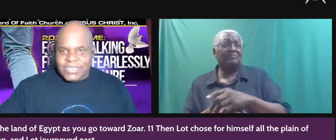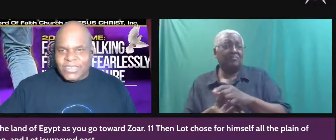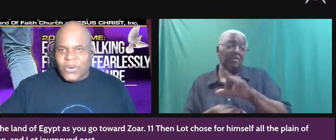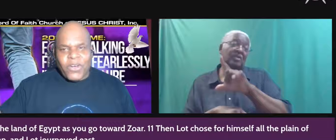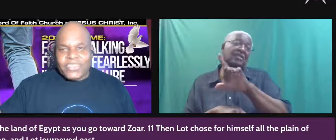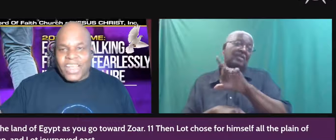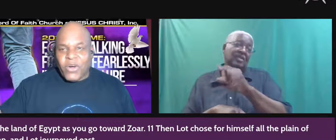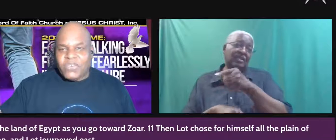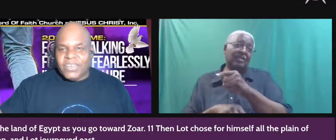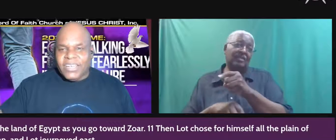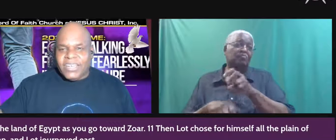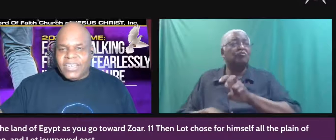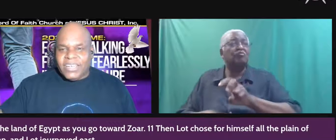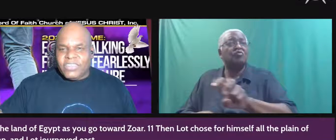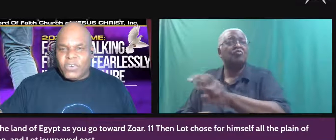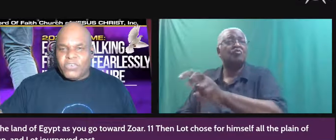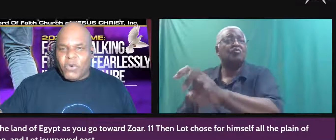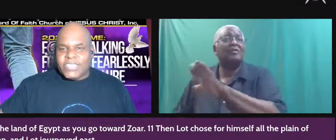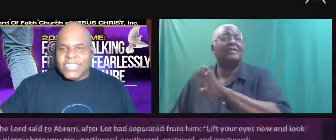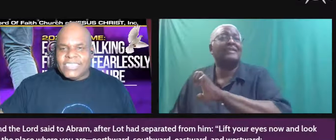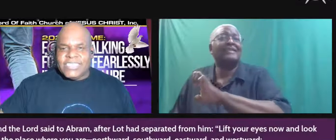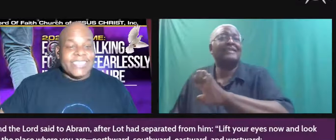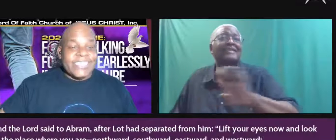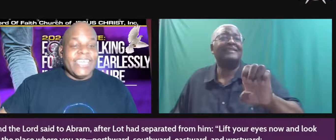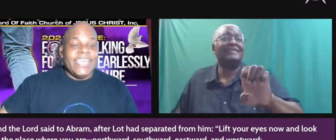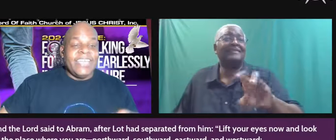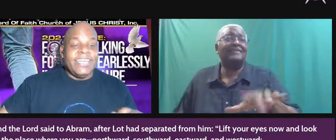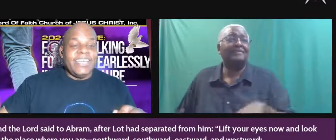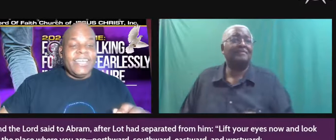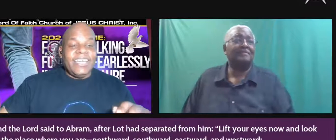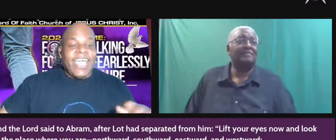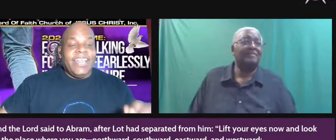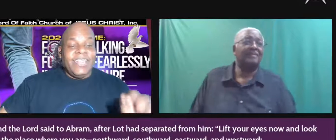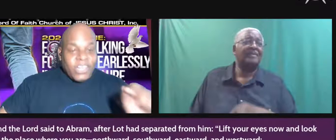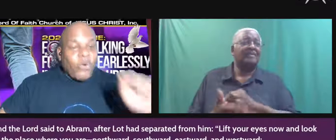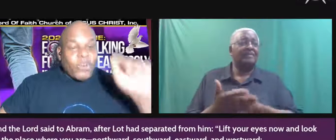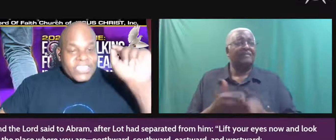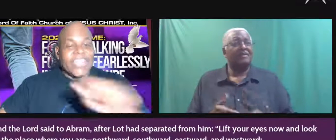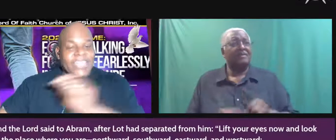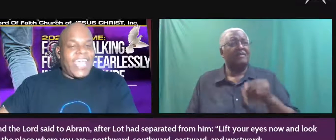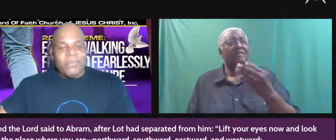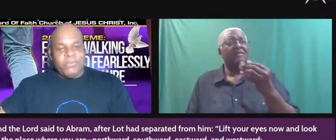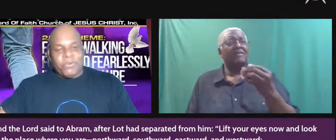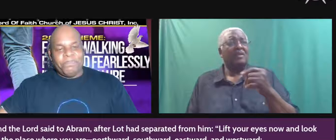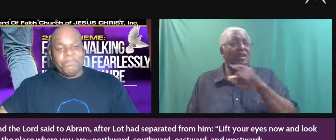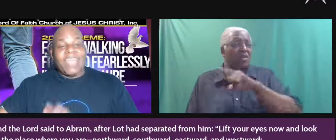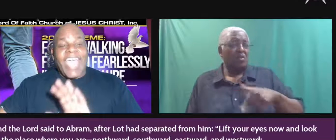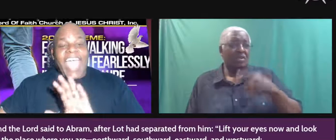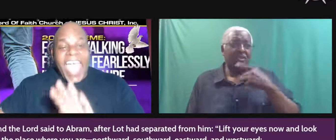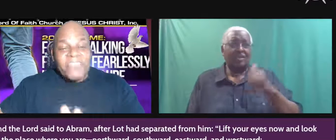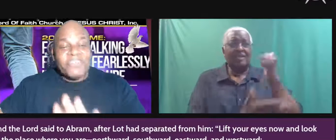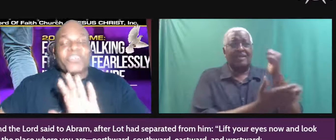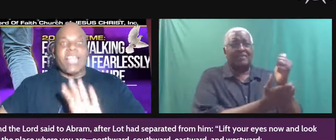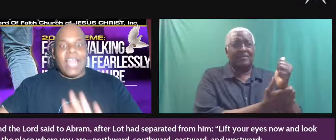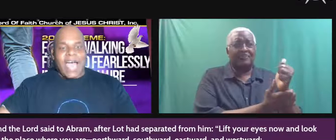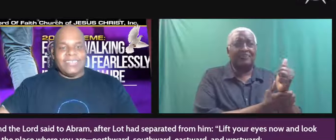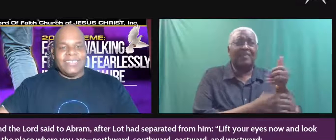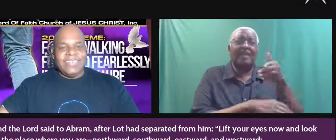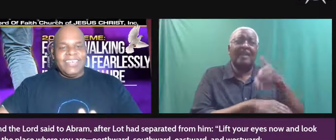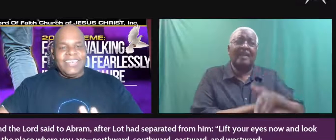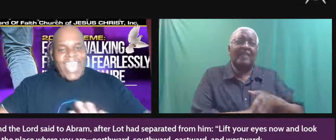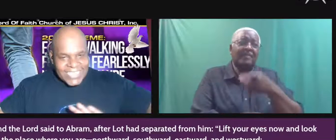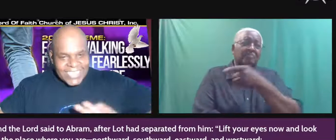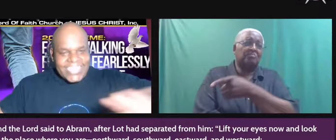east. Hold on, it's not over, because verse 14 says, then the Lord said to Abram, after